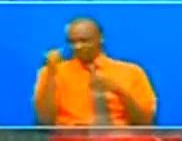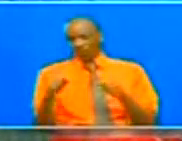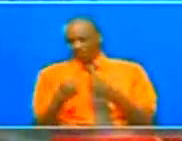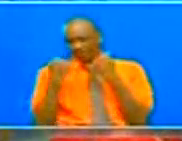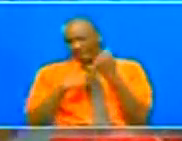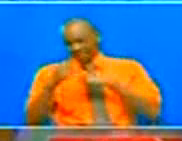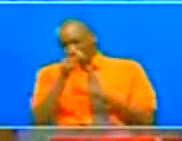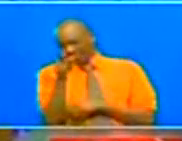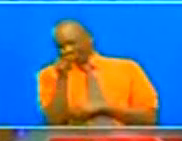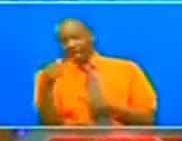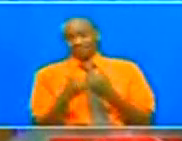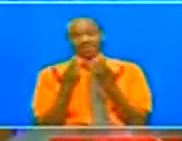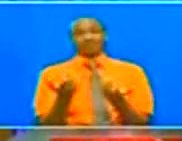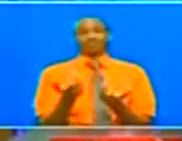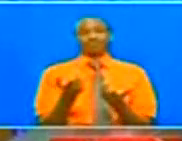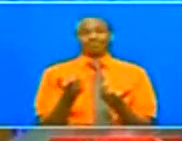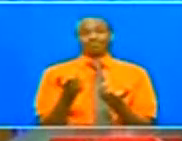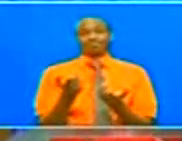happening in the counties. Mm.